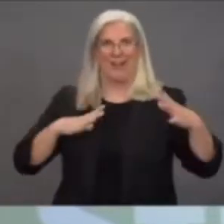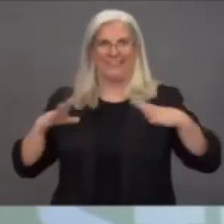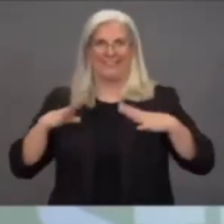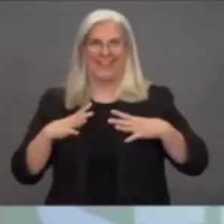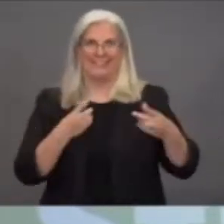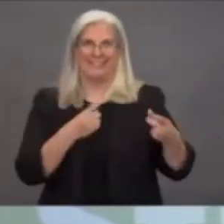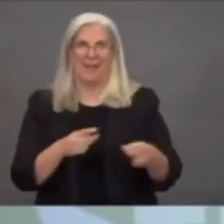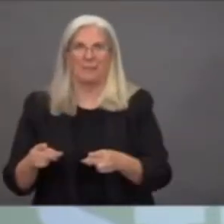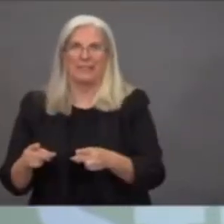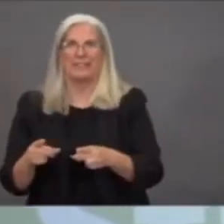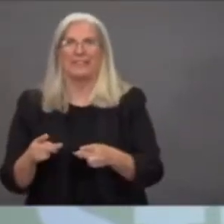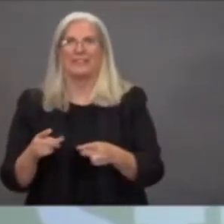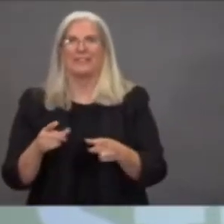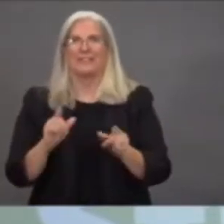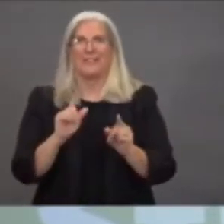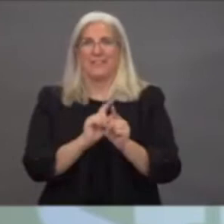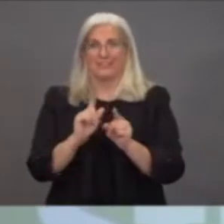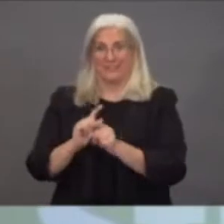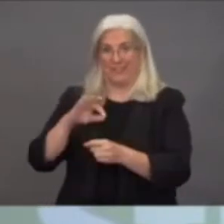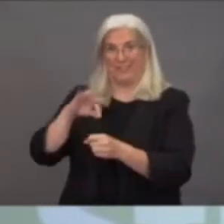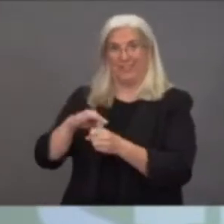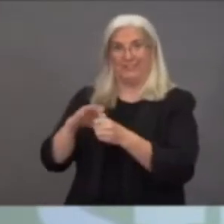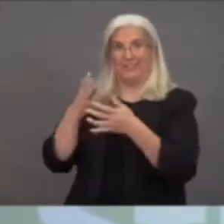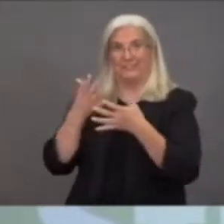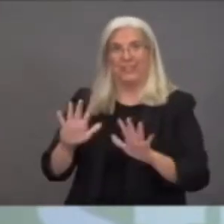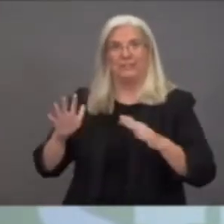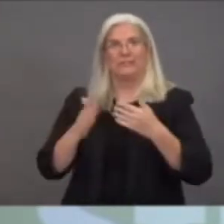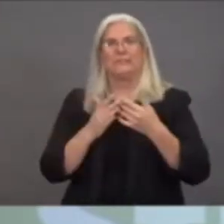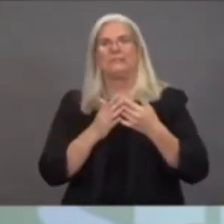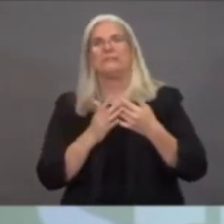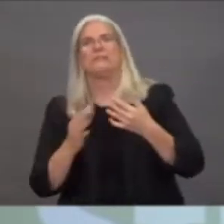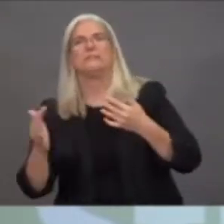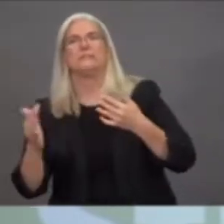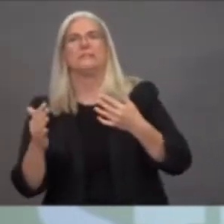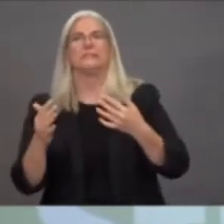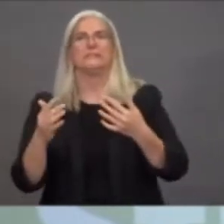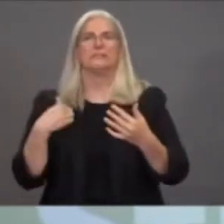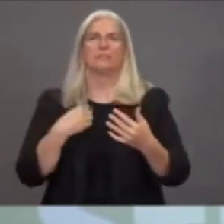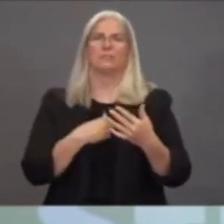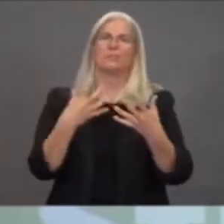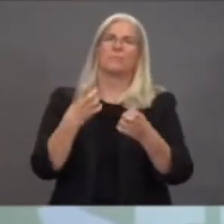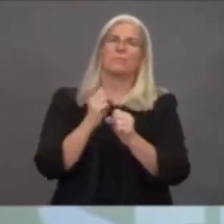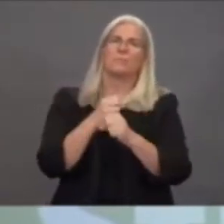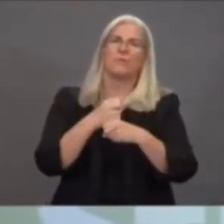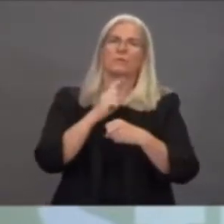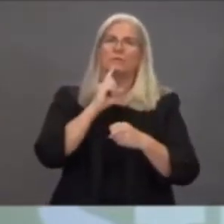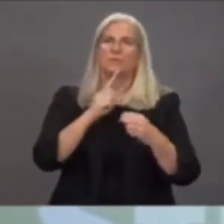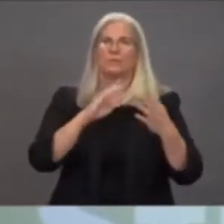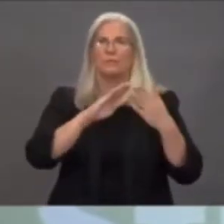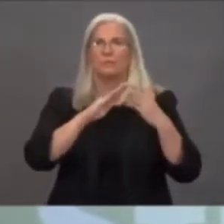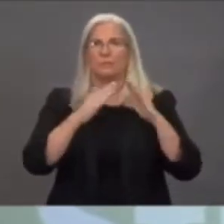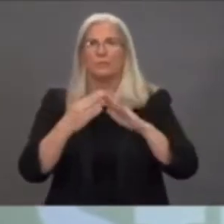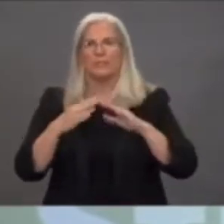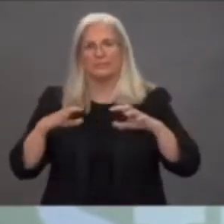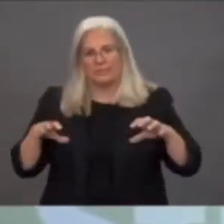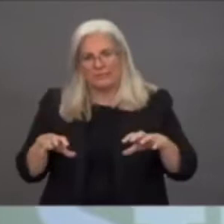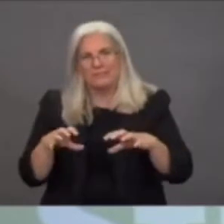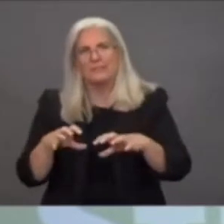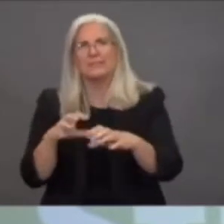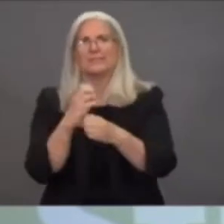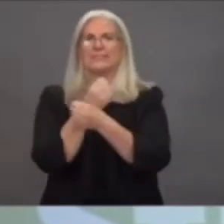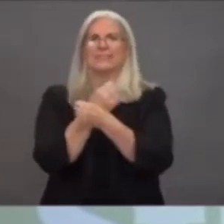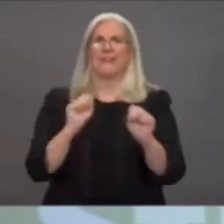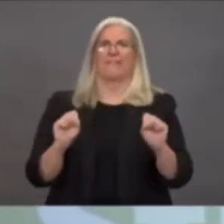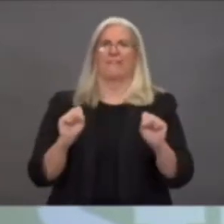in a post-election period. Please note that we want our community to practice safely when gathering